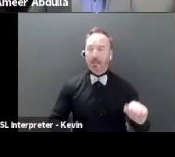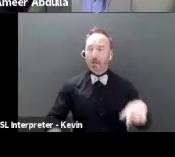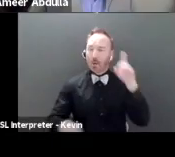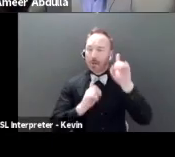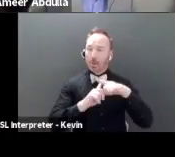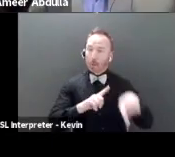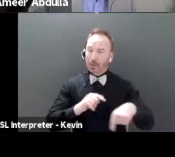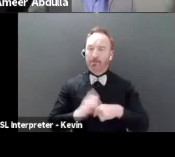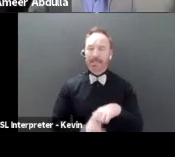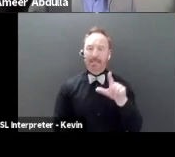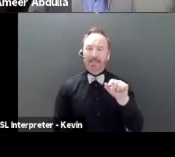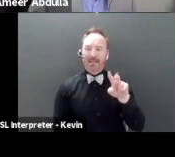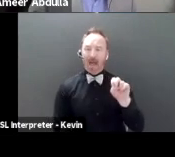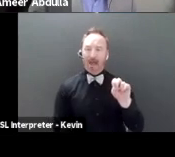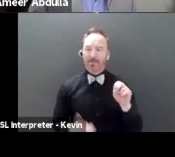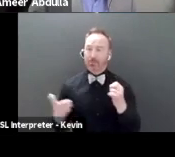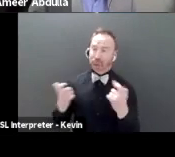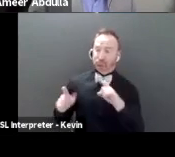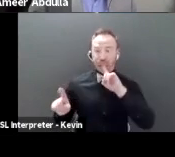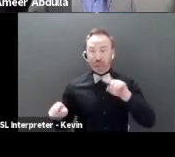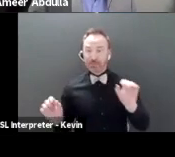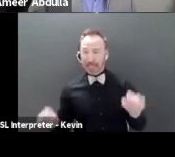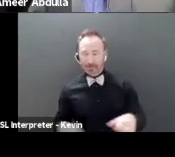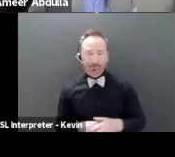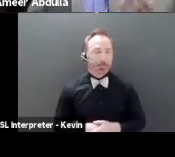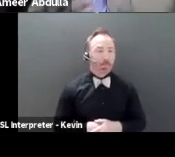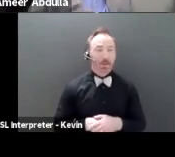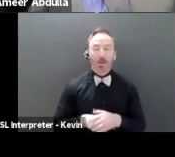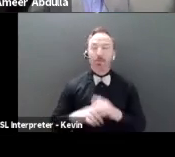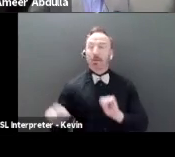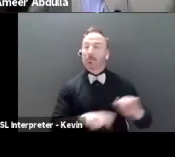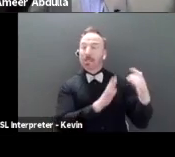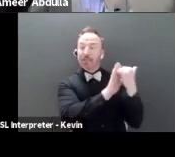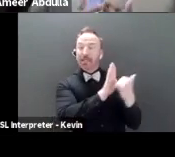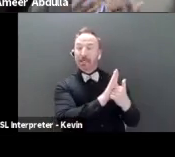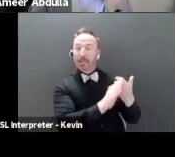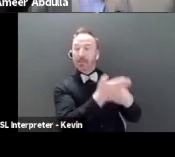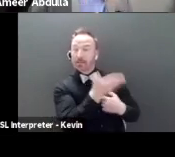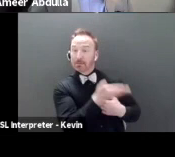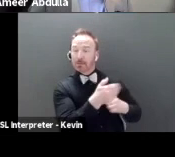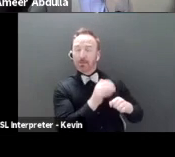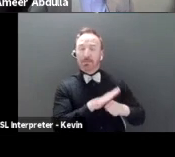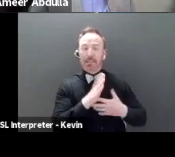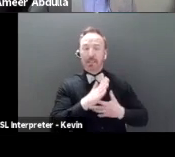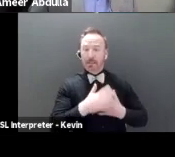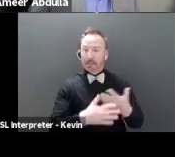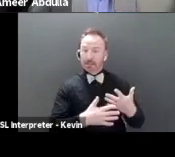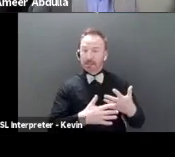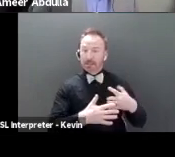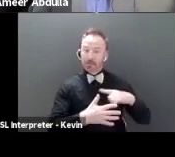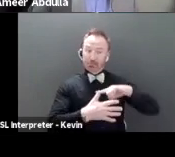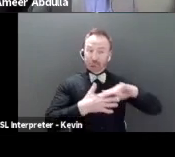live. So our agenda today, again, likely following the structure